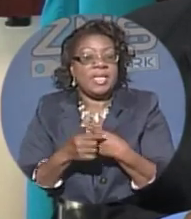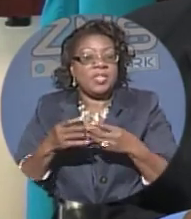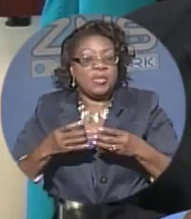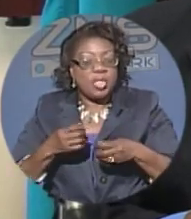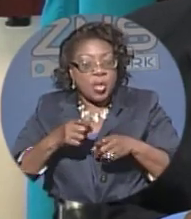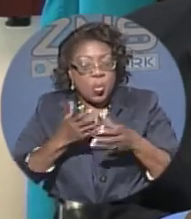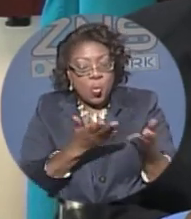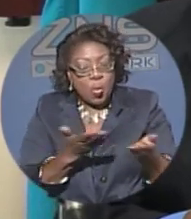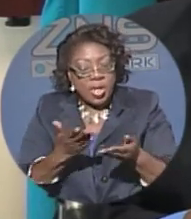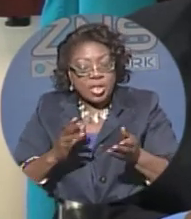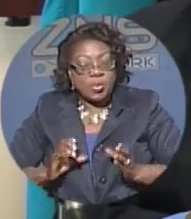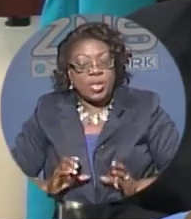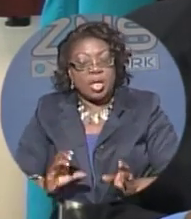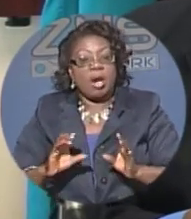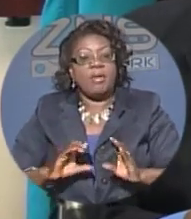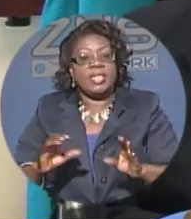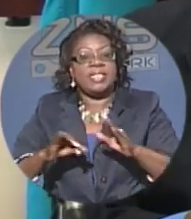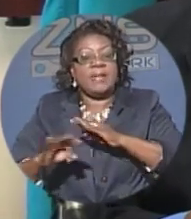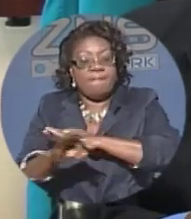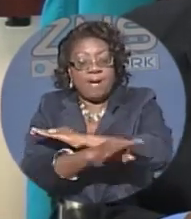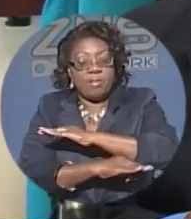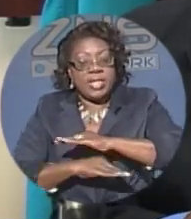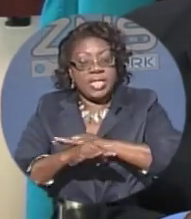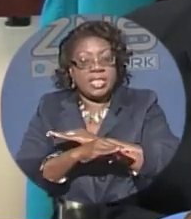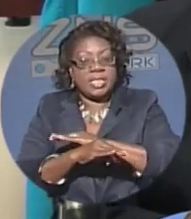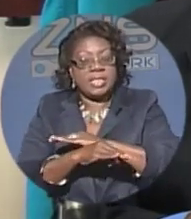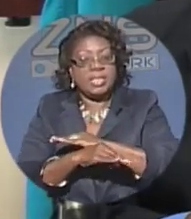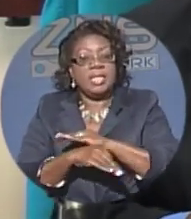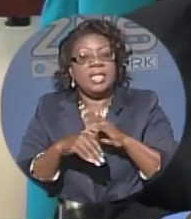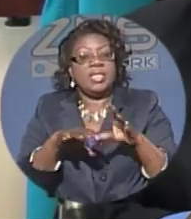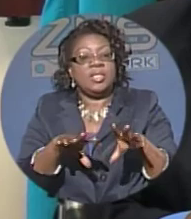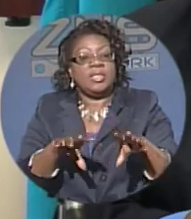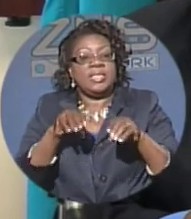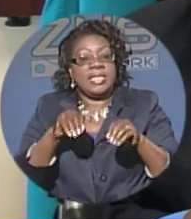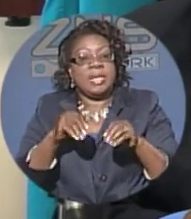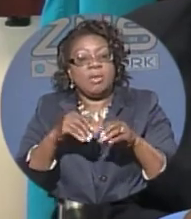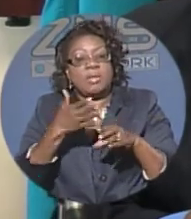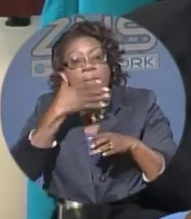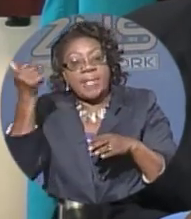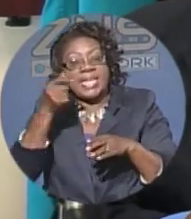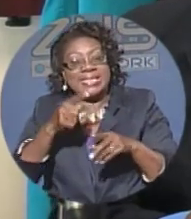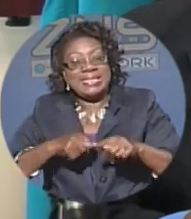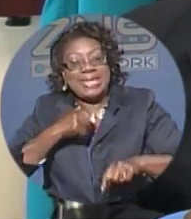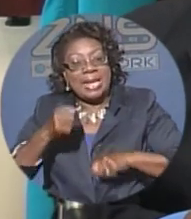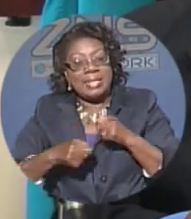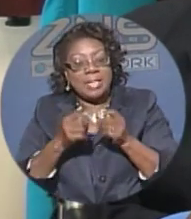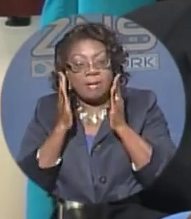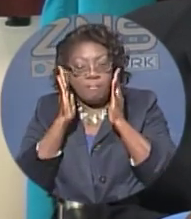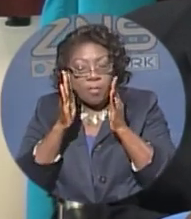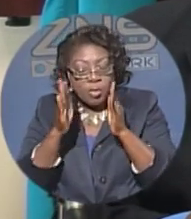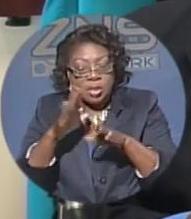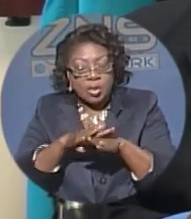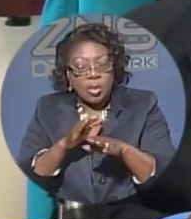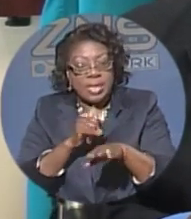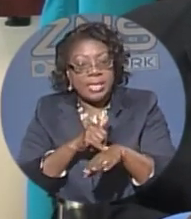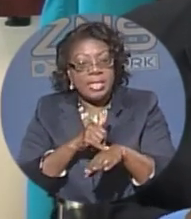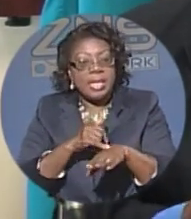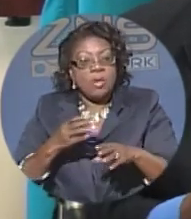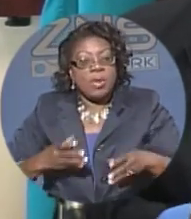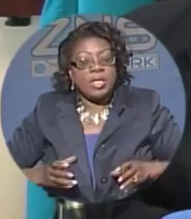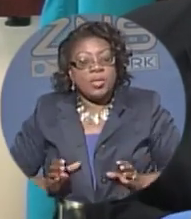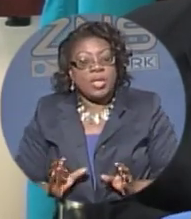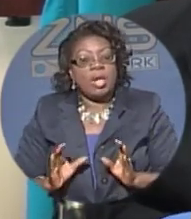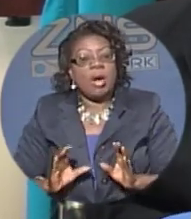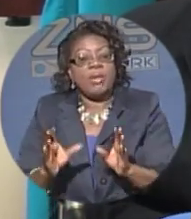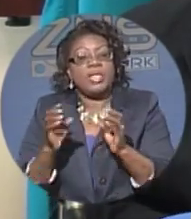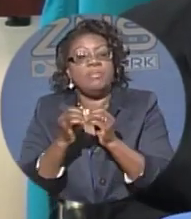encourage the foundation to continue on this program of seeking out the best talent and focusing on it. And I want to encourage more and